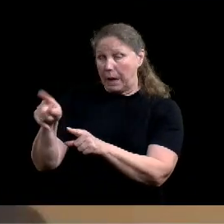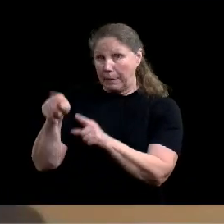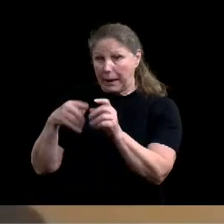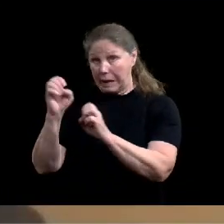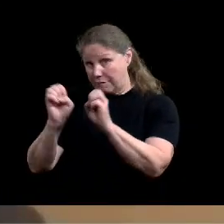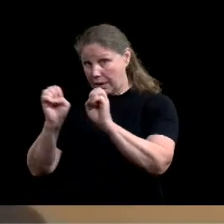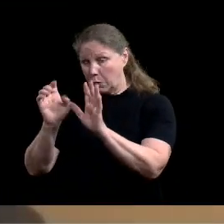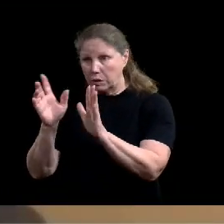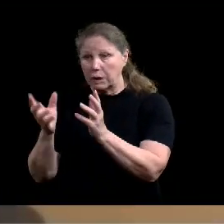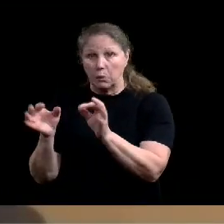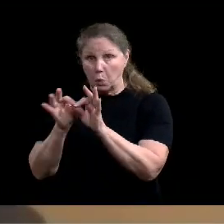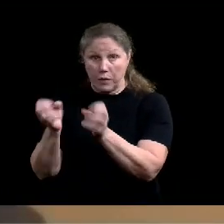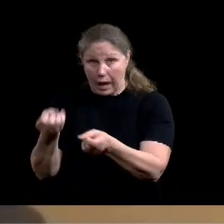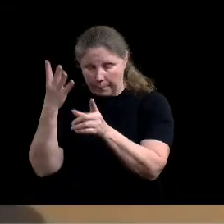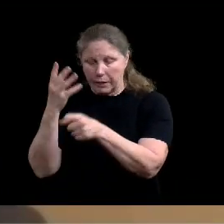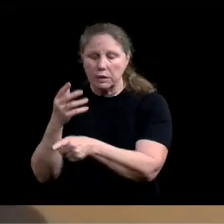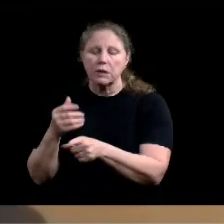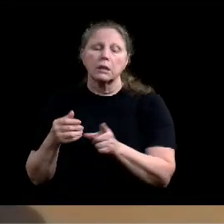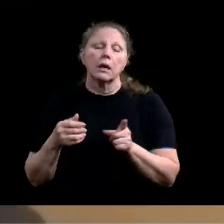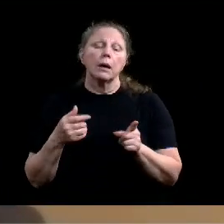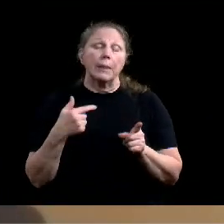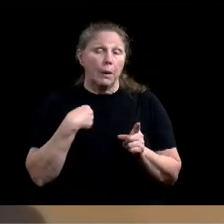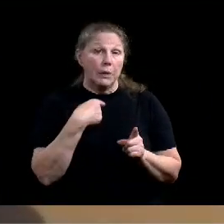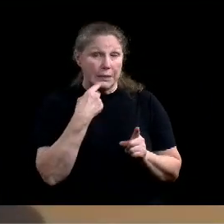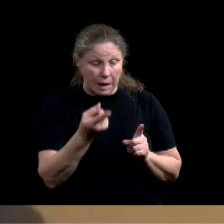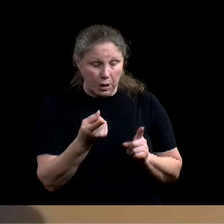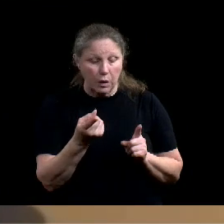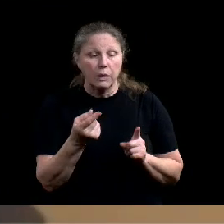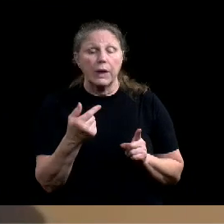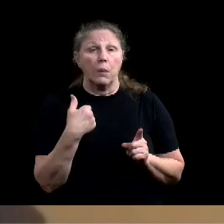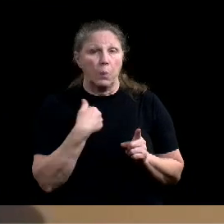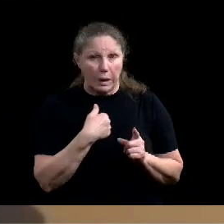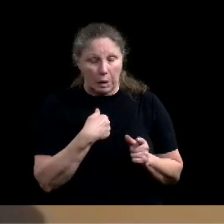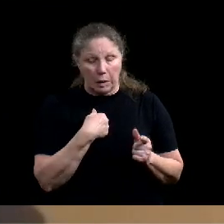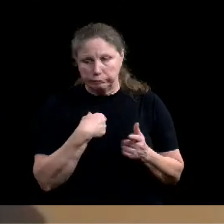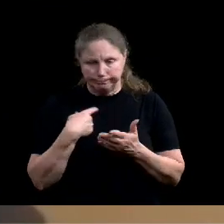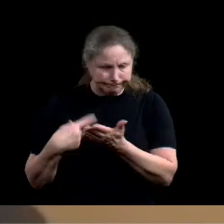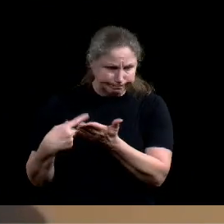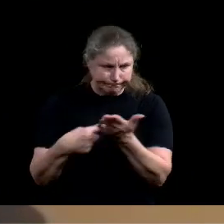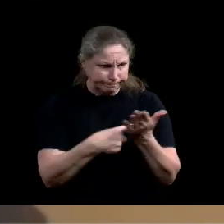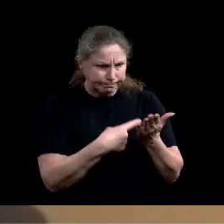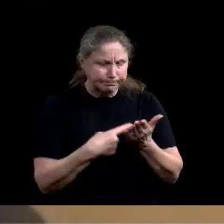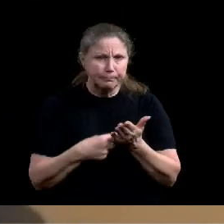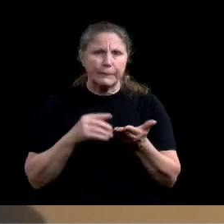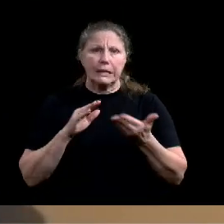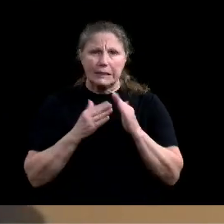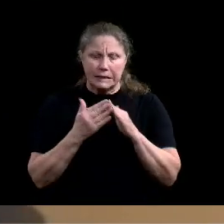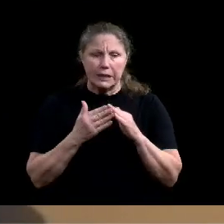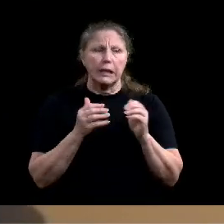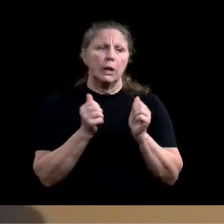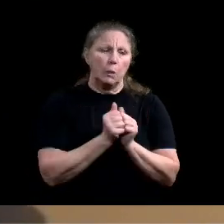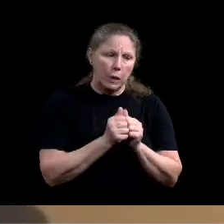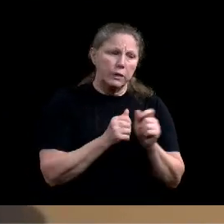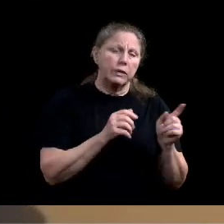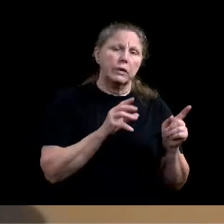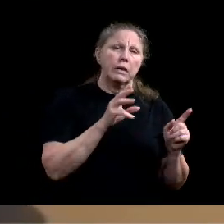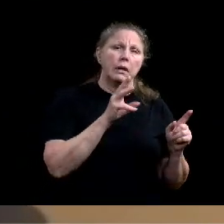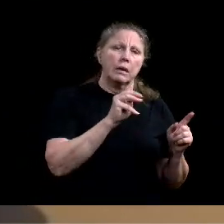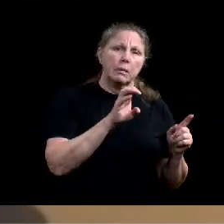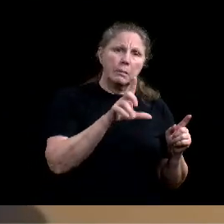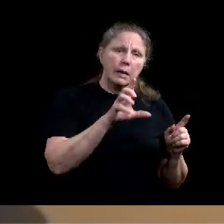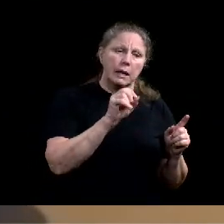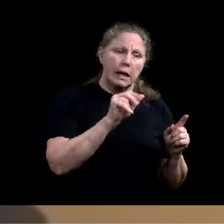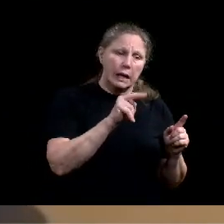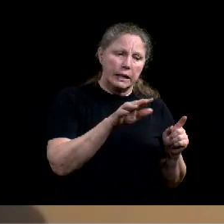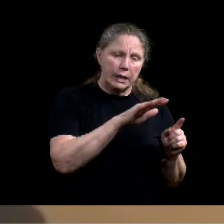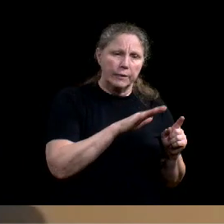thing that we are working on, the city together with the county, is a small business relief program that would be